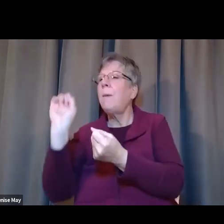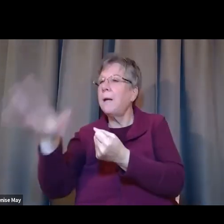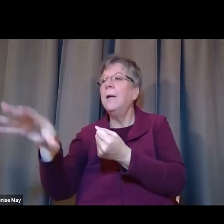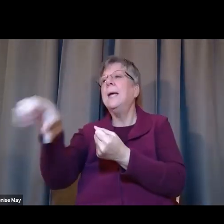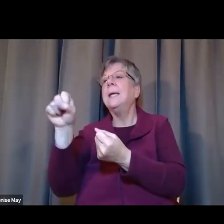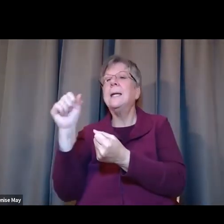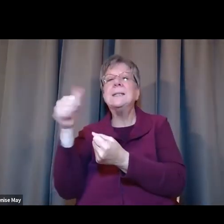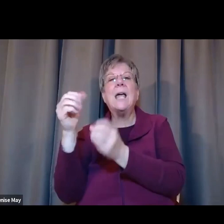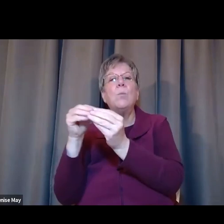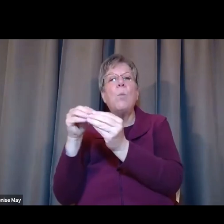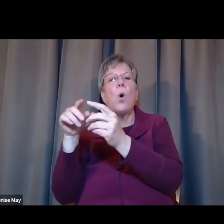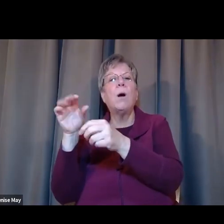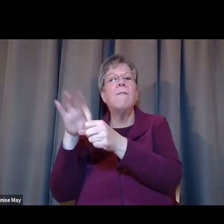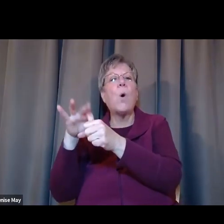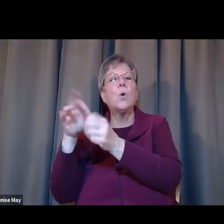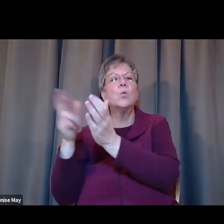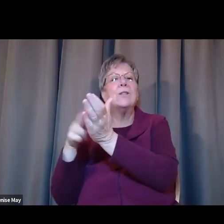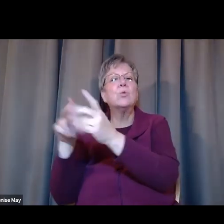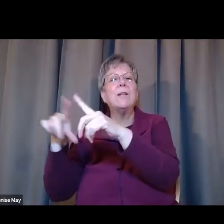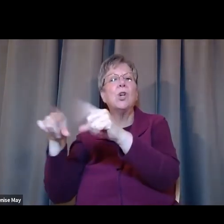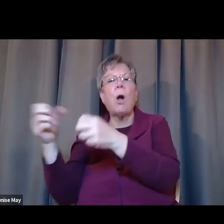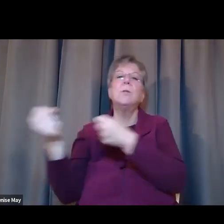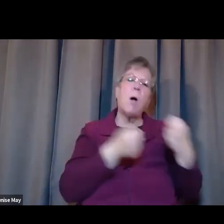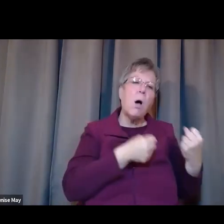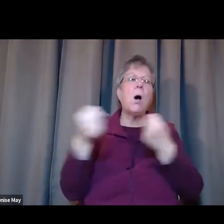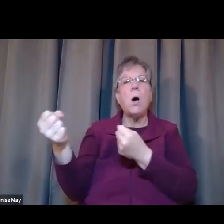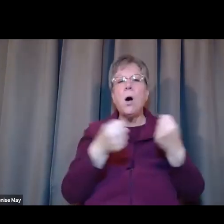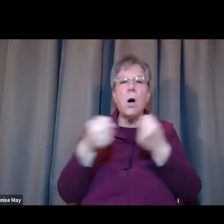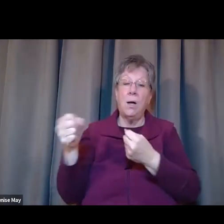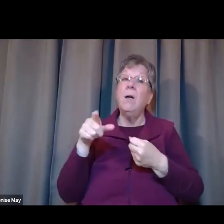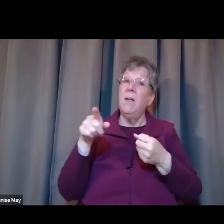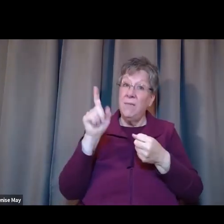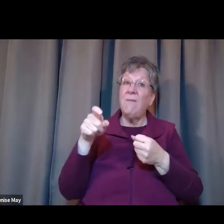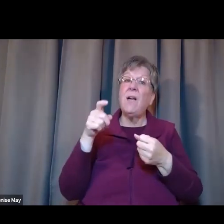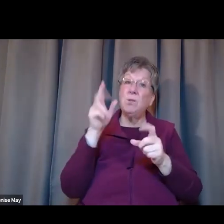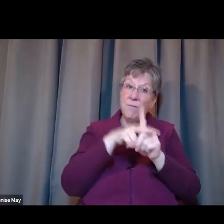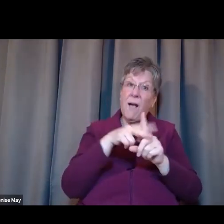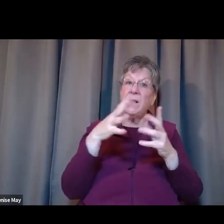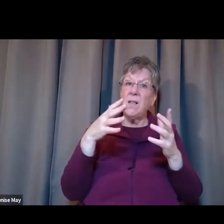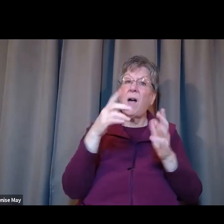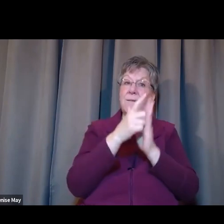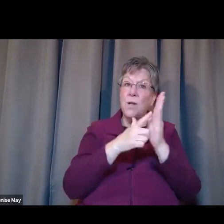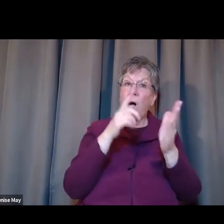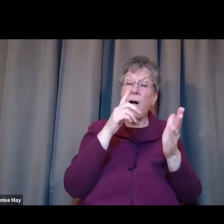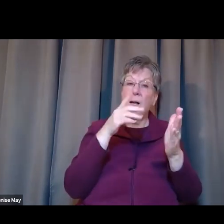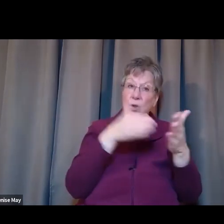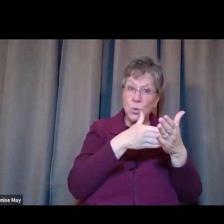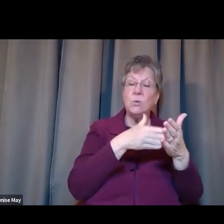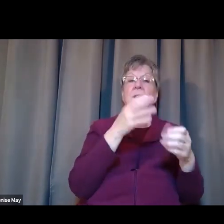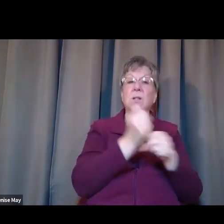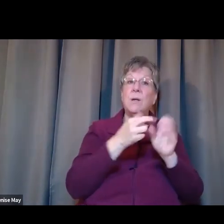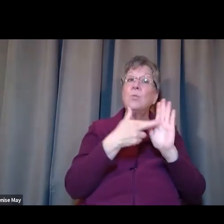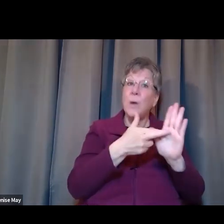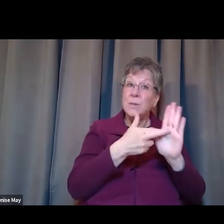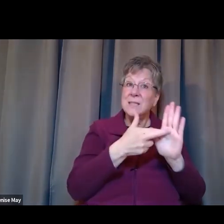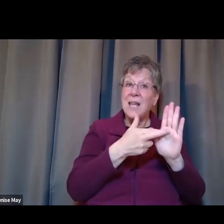more. Tribal people have also had to file a lot of lawsuits to get representation on their local school boards and county commissions,